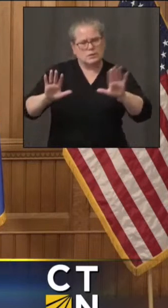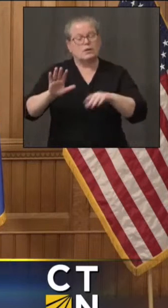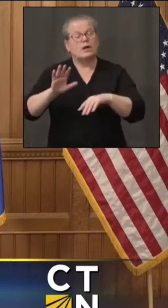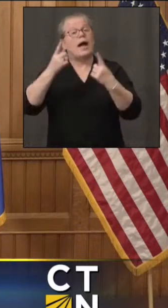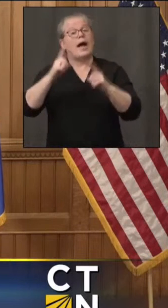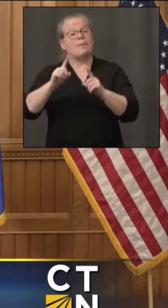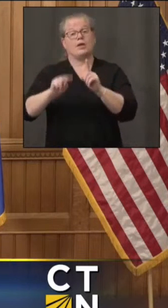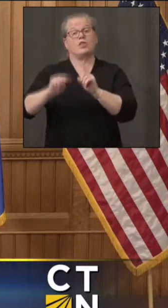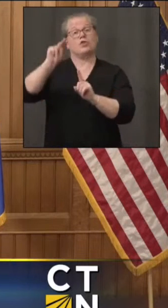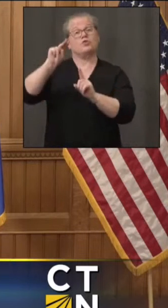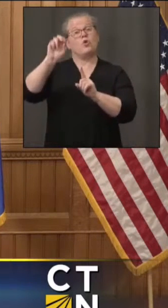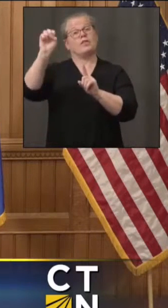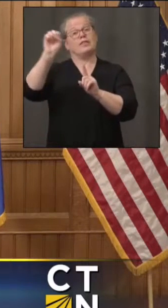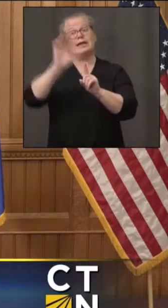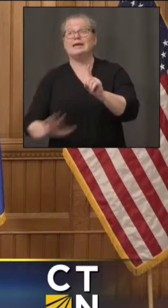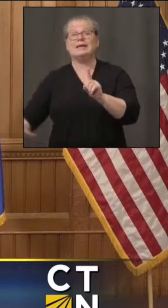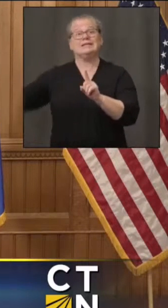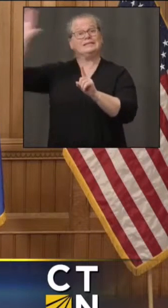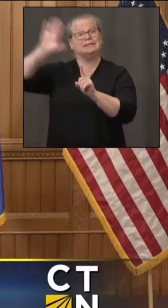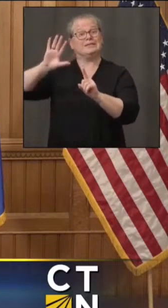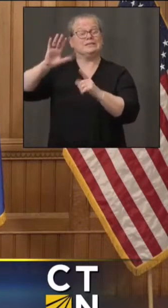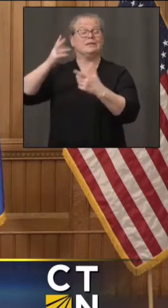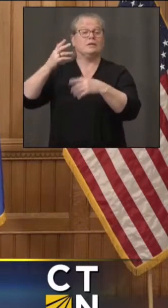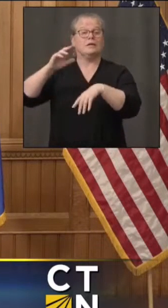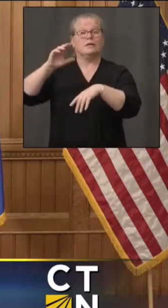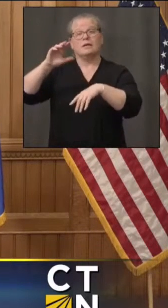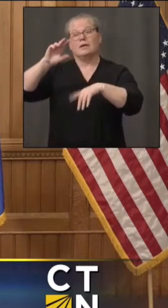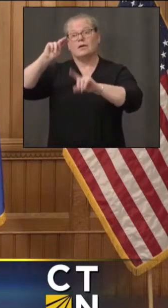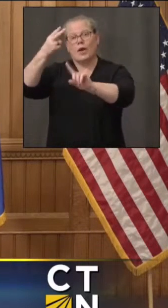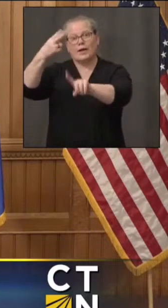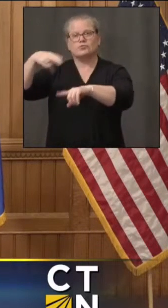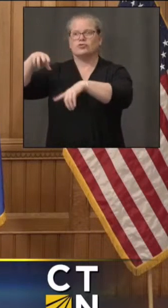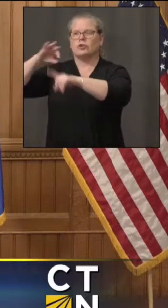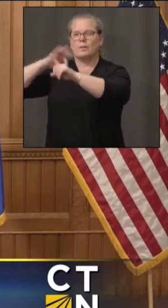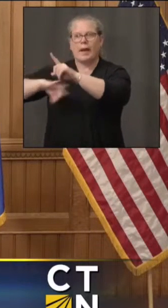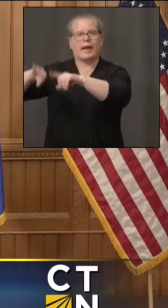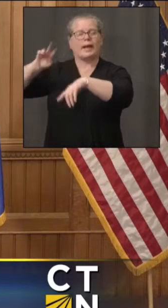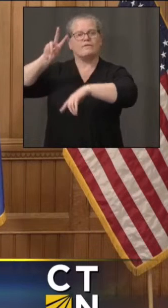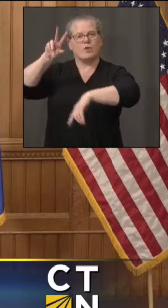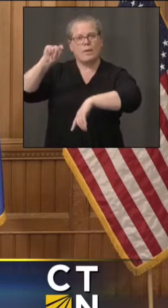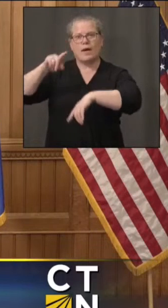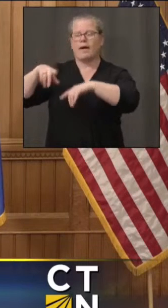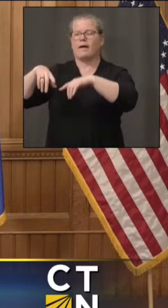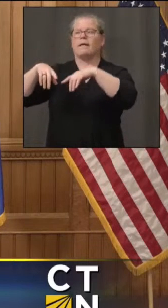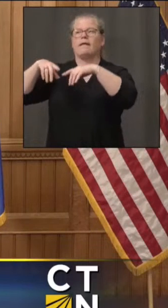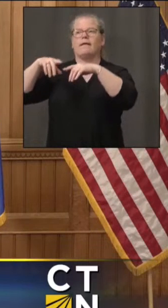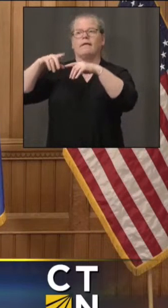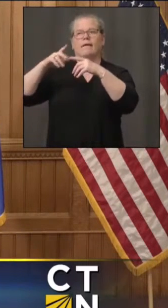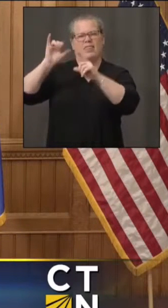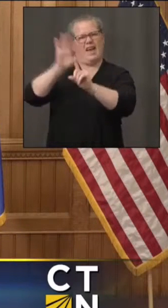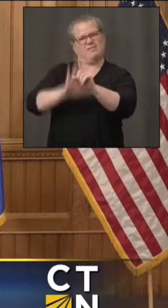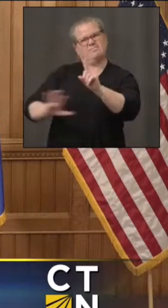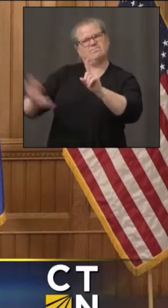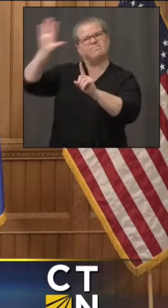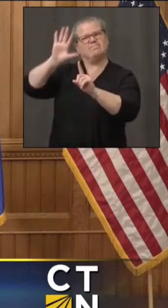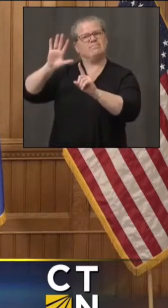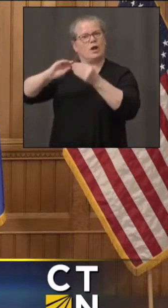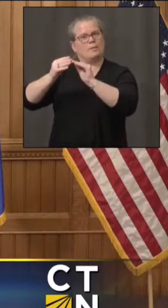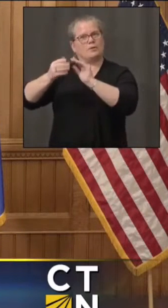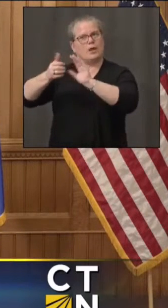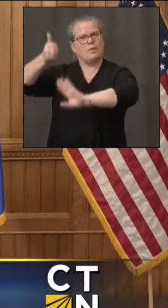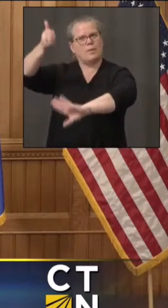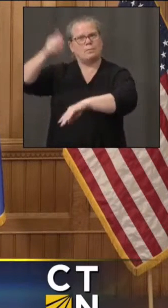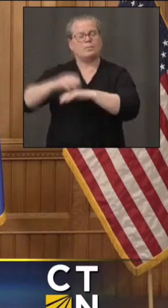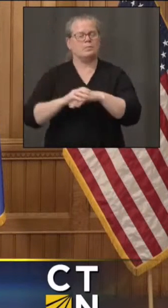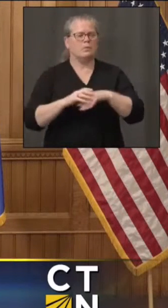but the West Coast still has low numbers. Florida has low numbers. Arizona has low numbers. The Midwest has high numbers. What